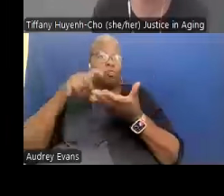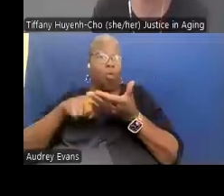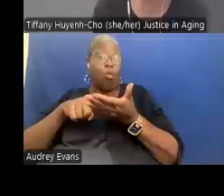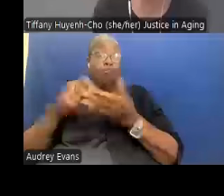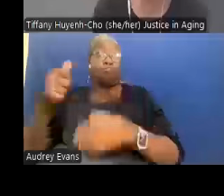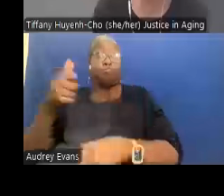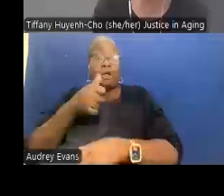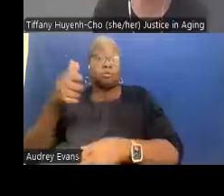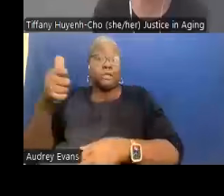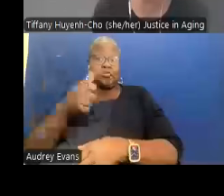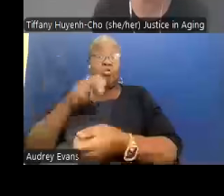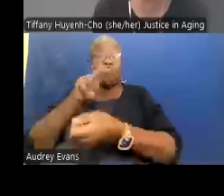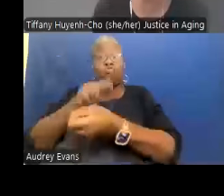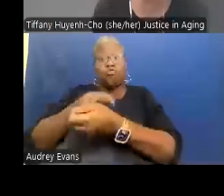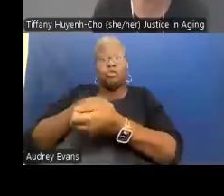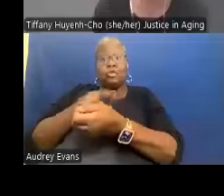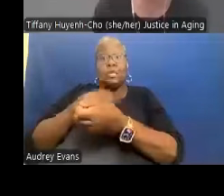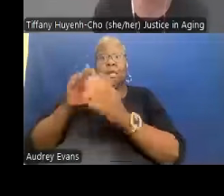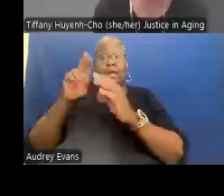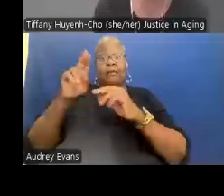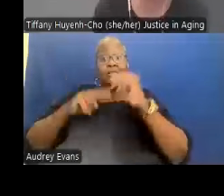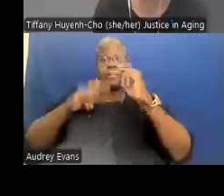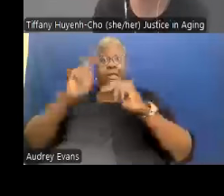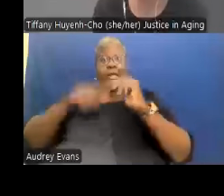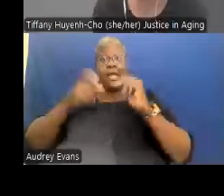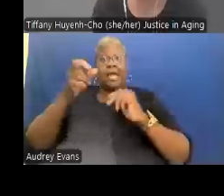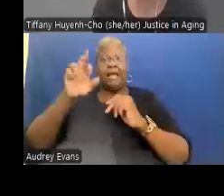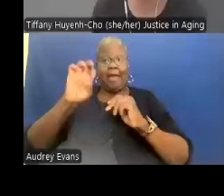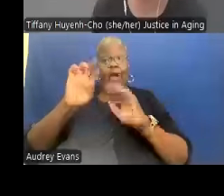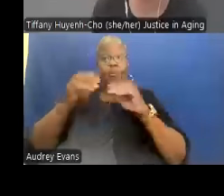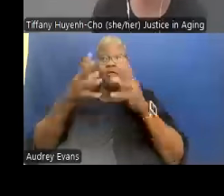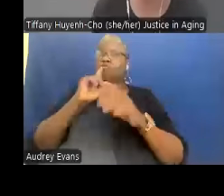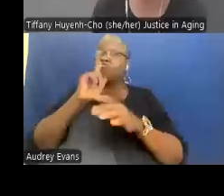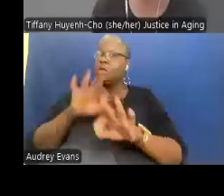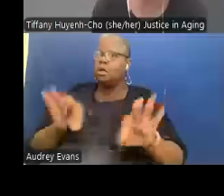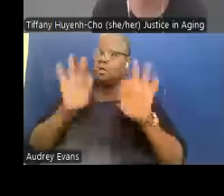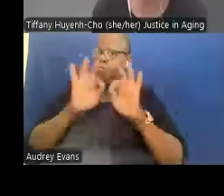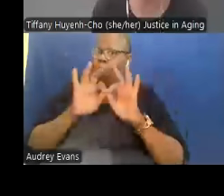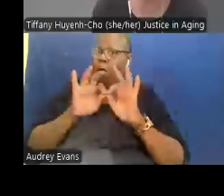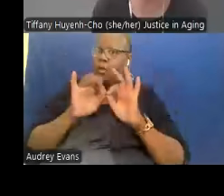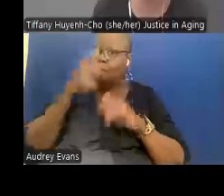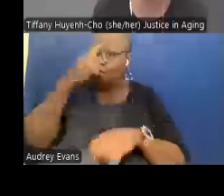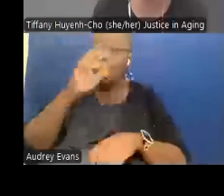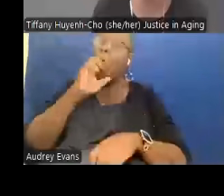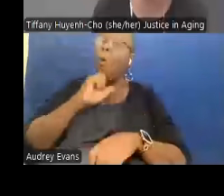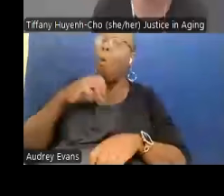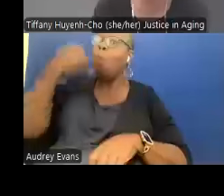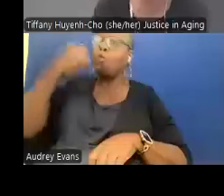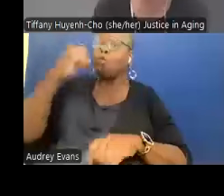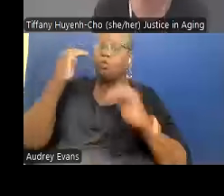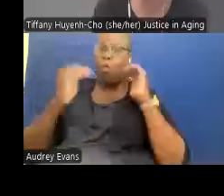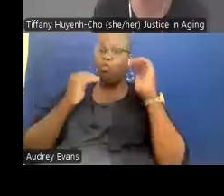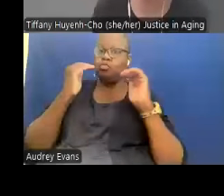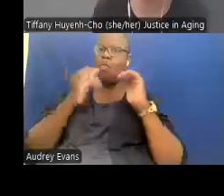transportation and nursing facility care provided by Medicaid are particularly important to older adults since these services are